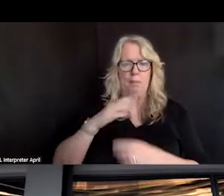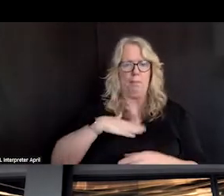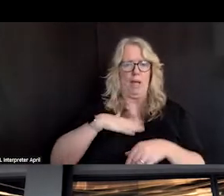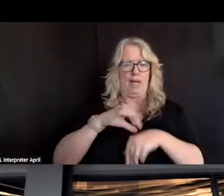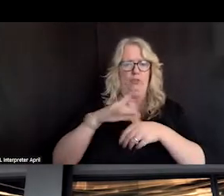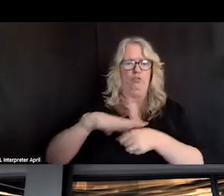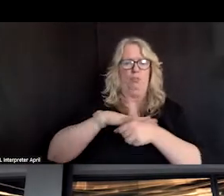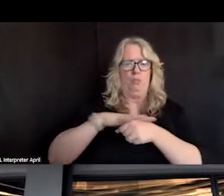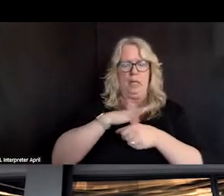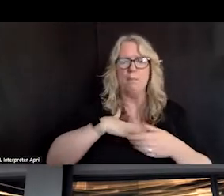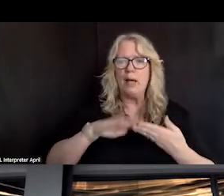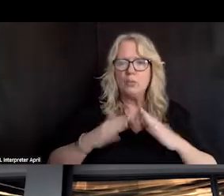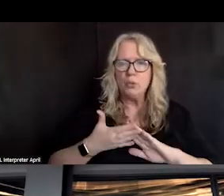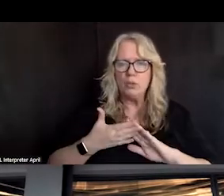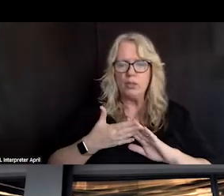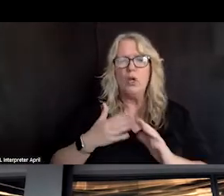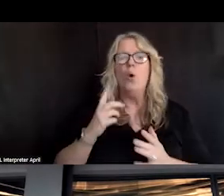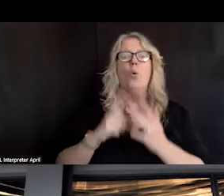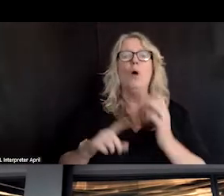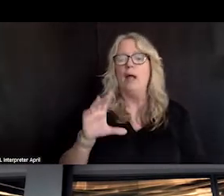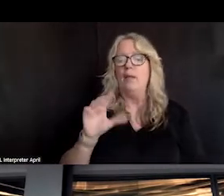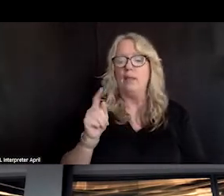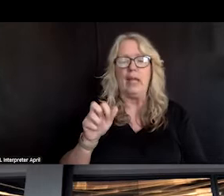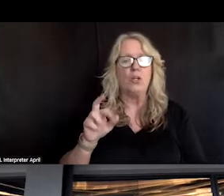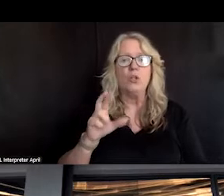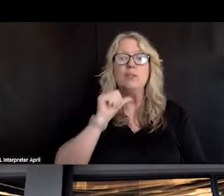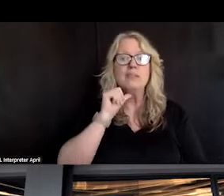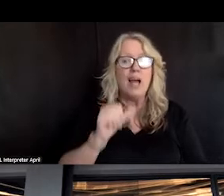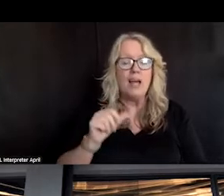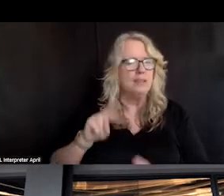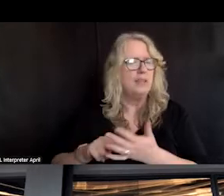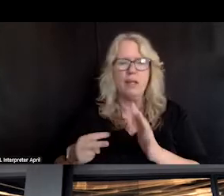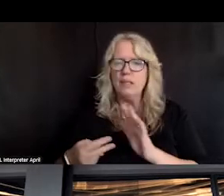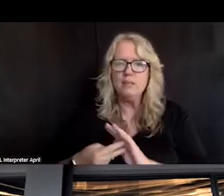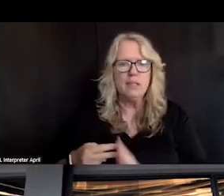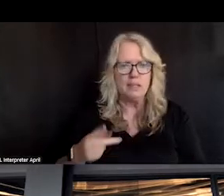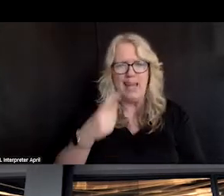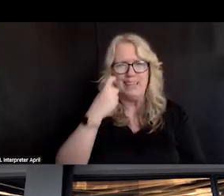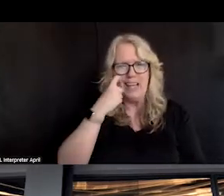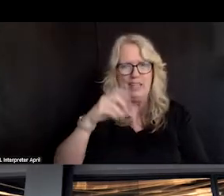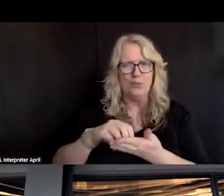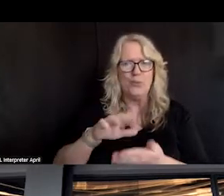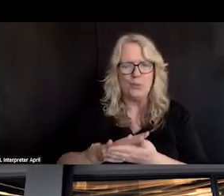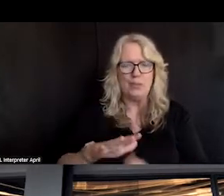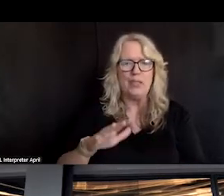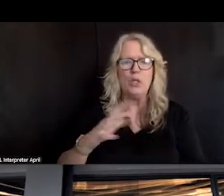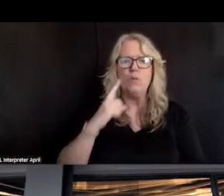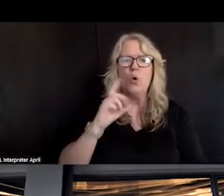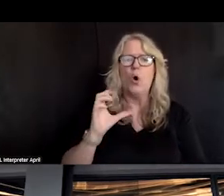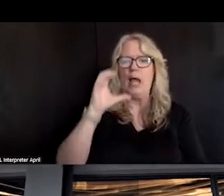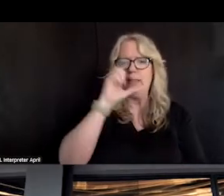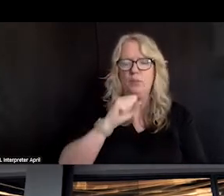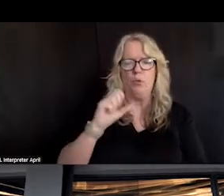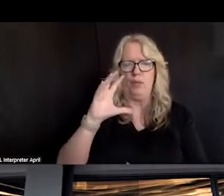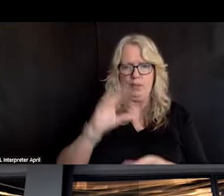community? What the calculator isn't, it's not intended, as I noted, for estimating the